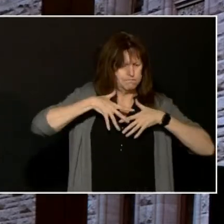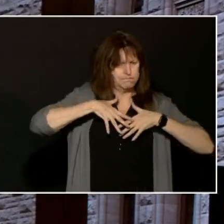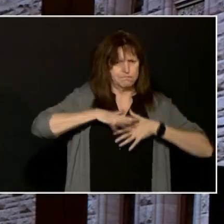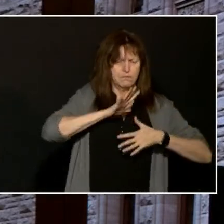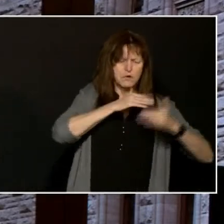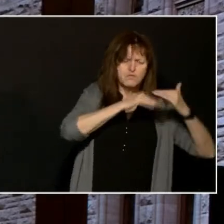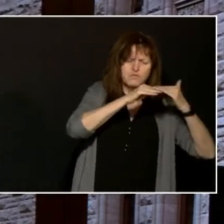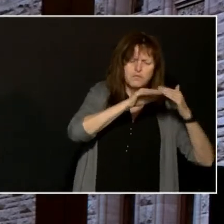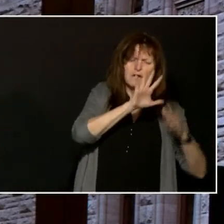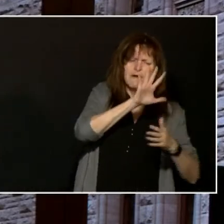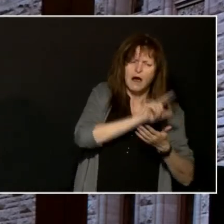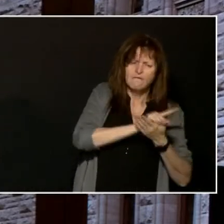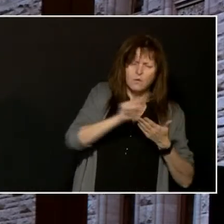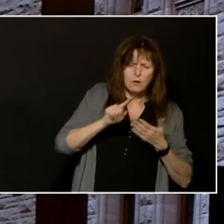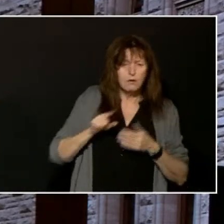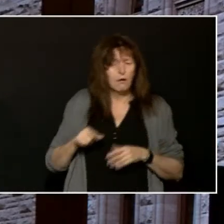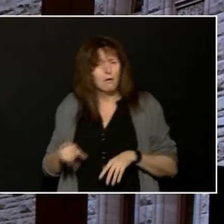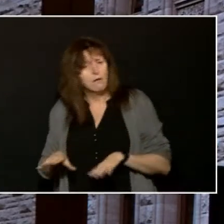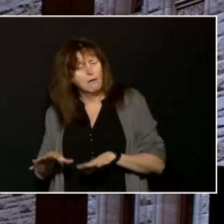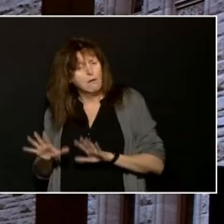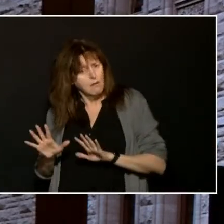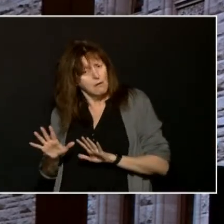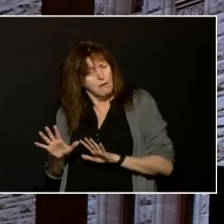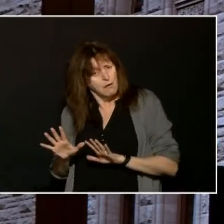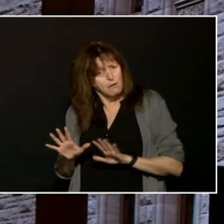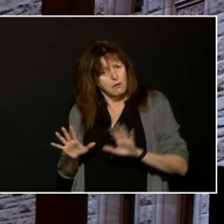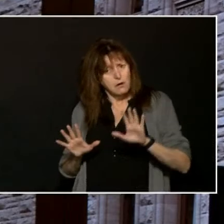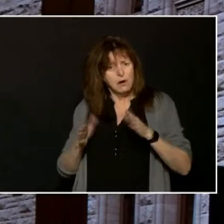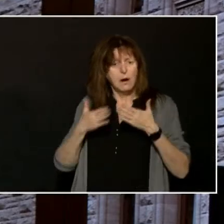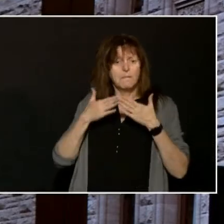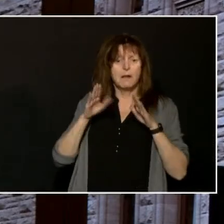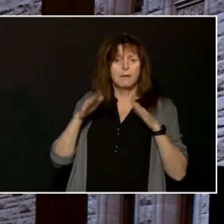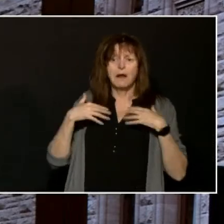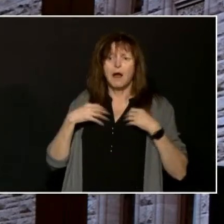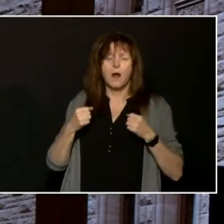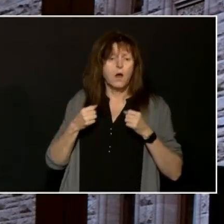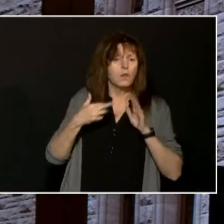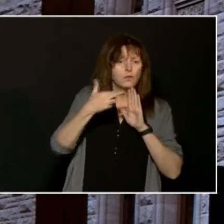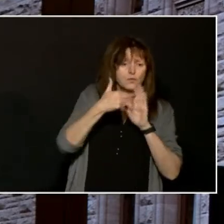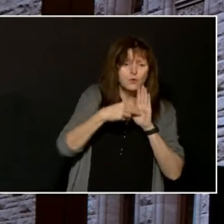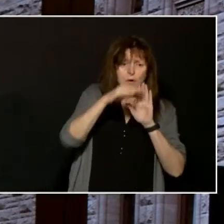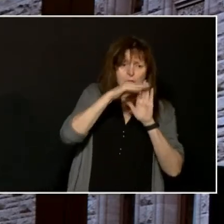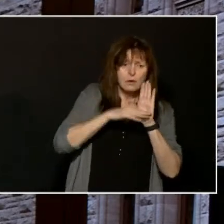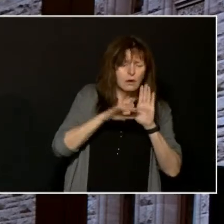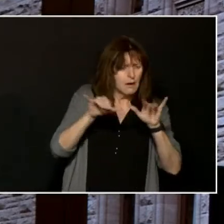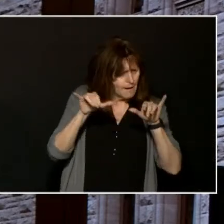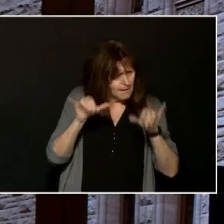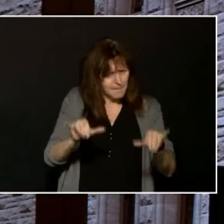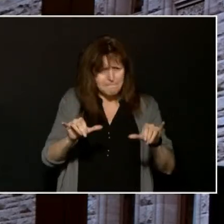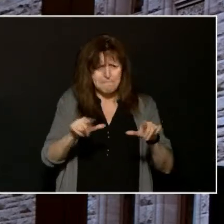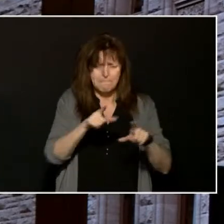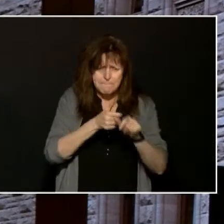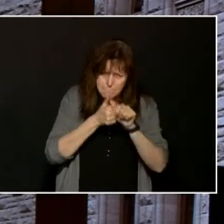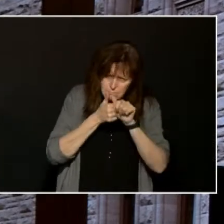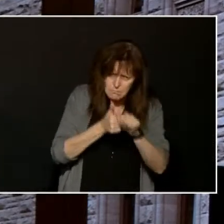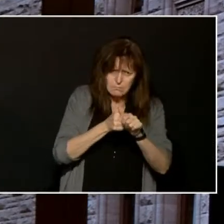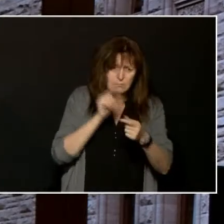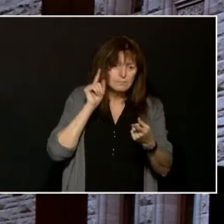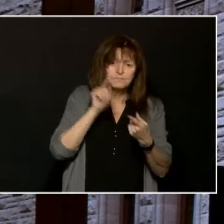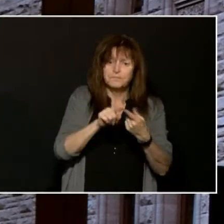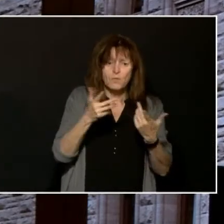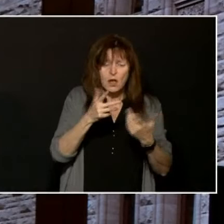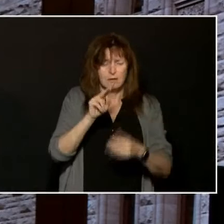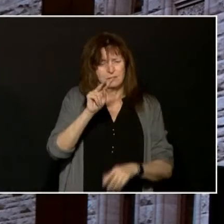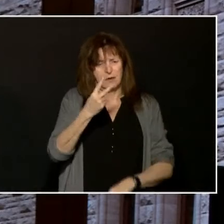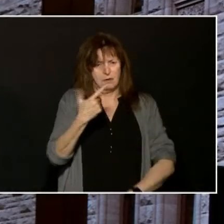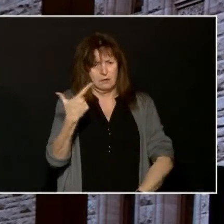are still necessary to be in place while we get the rest of the vaccines out and we get moving into second dose. And so at the